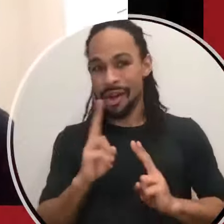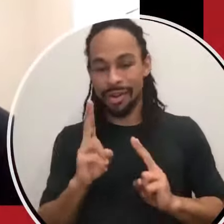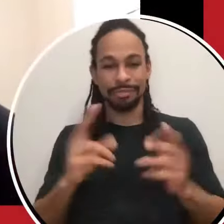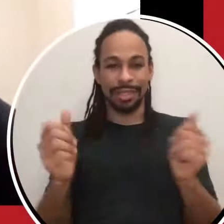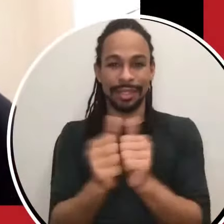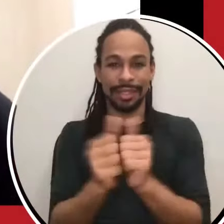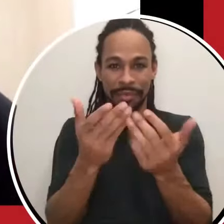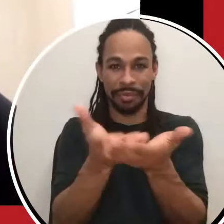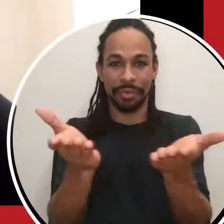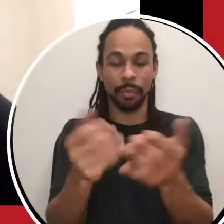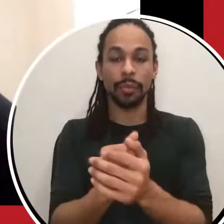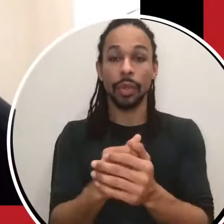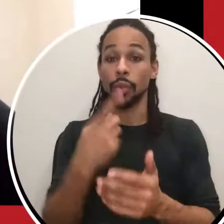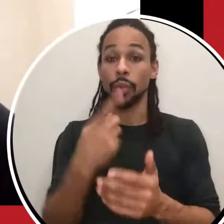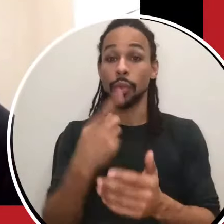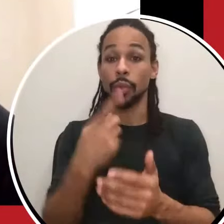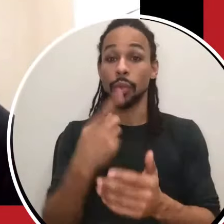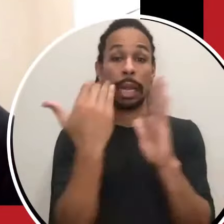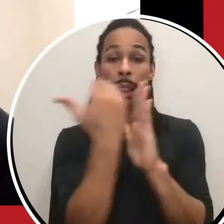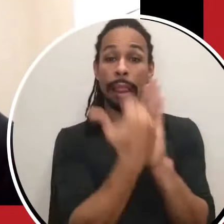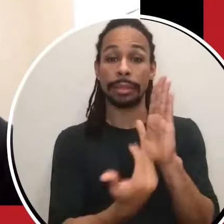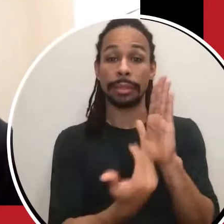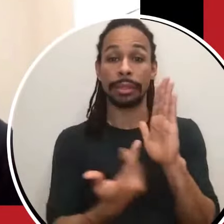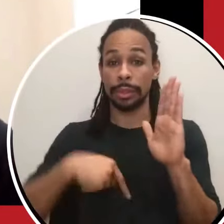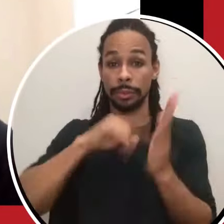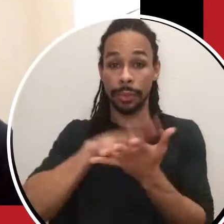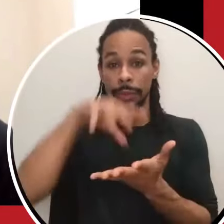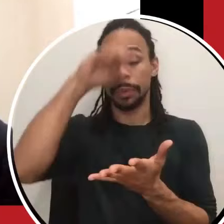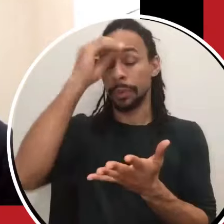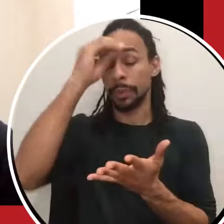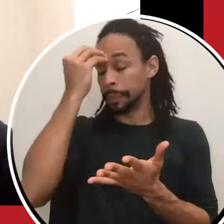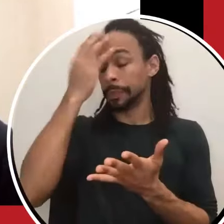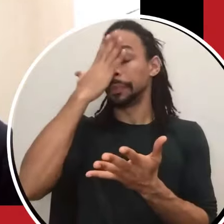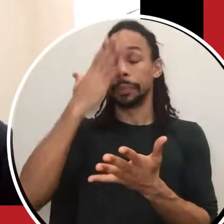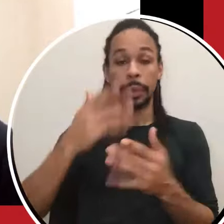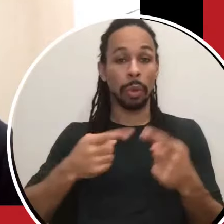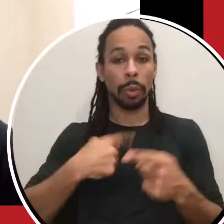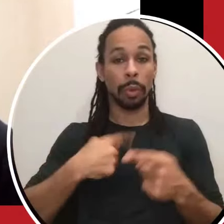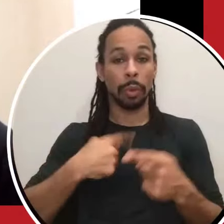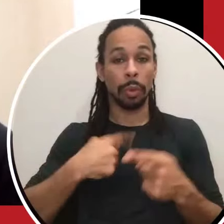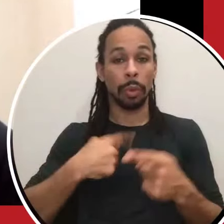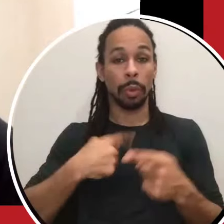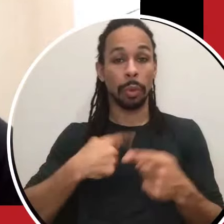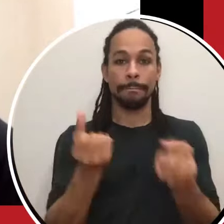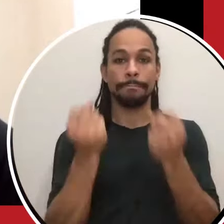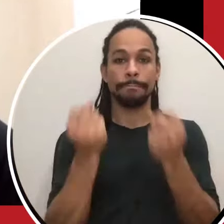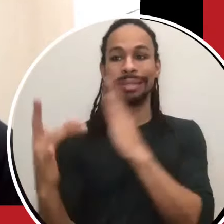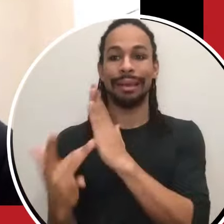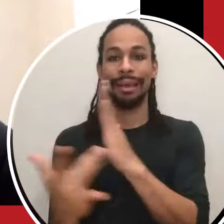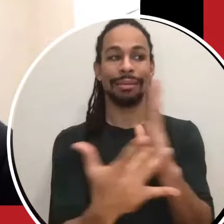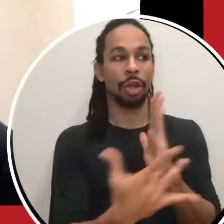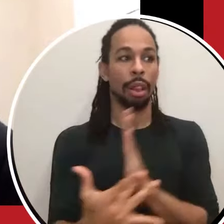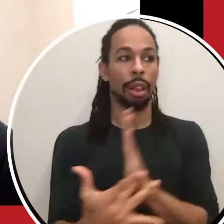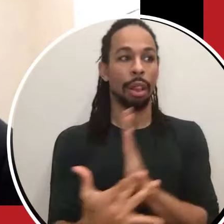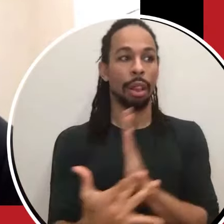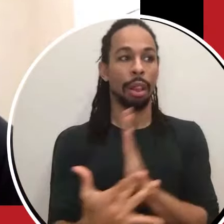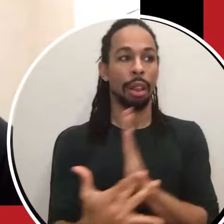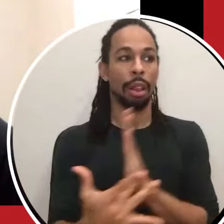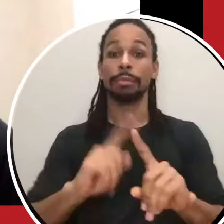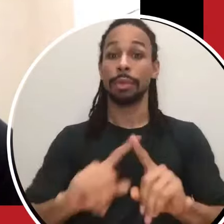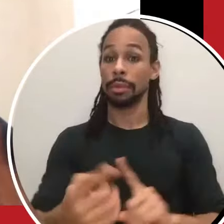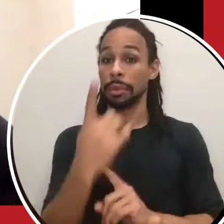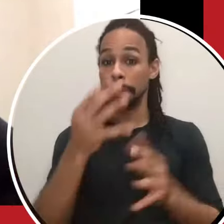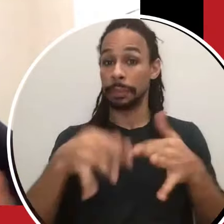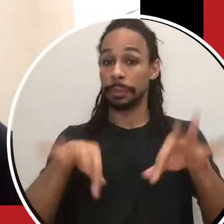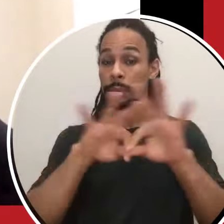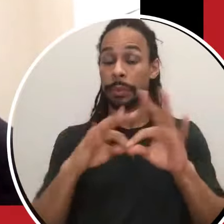have a lot of lessons that we're learning as we develop this multi-tactical strategy, but one of the biggest things that I feel like is a lesson